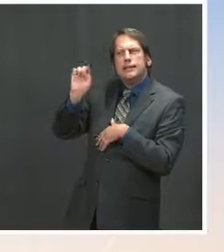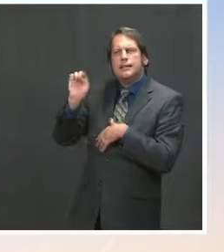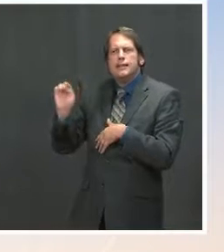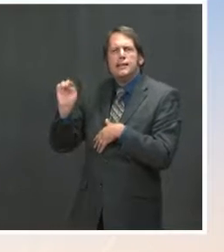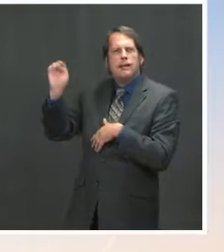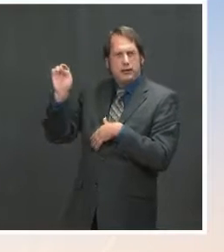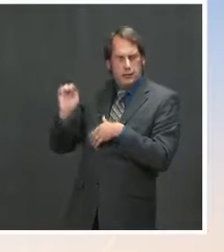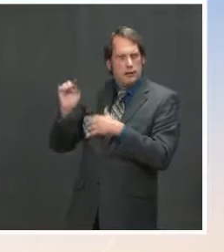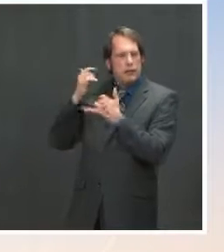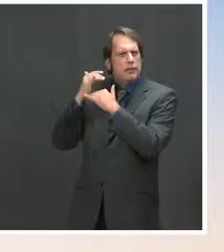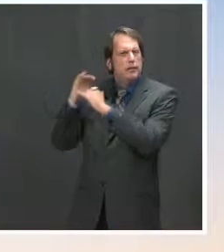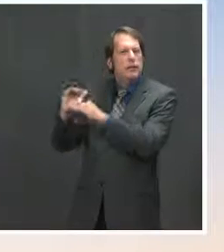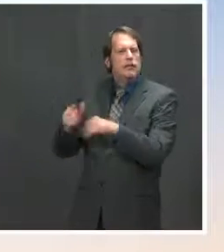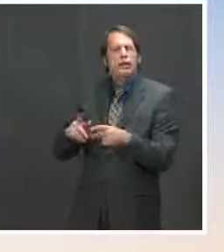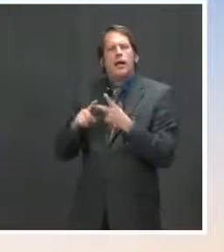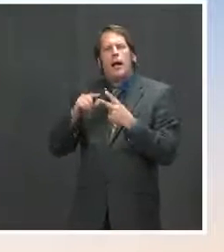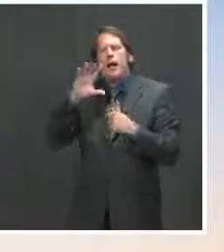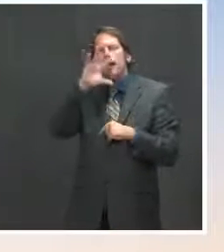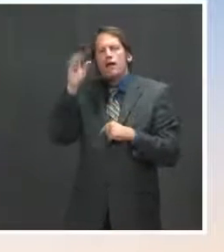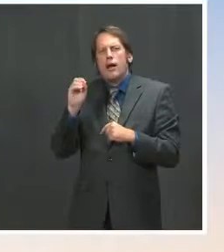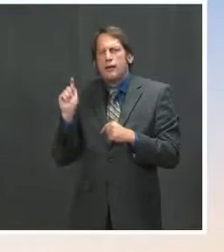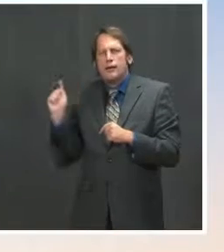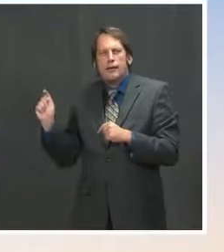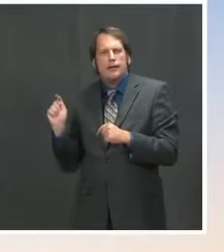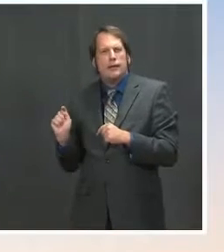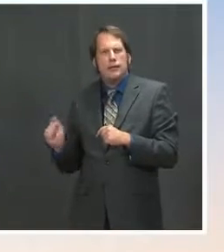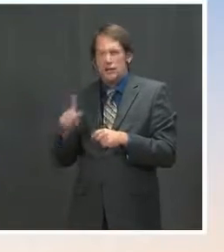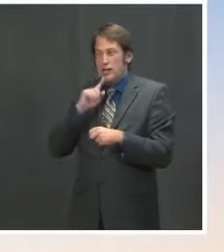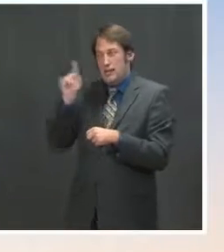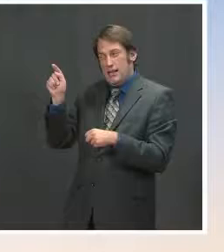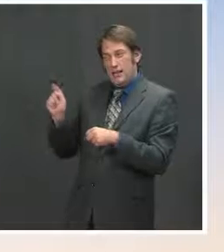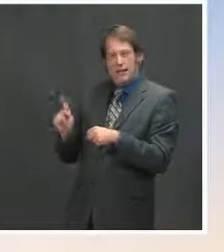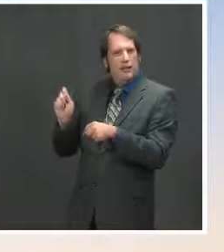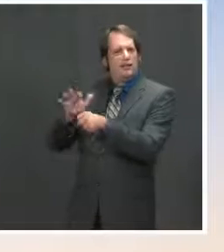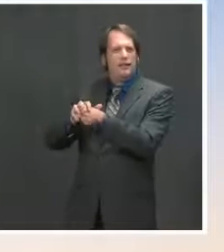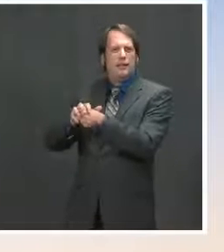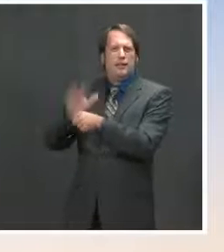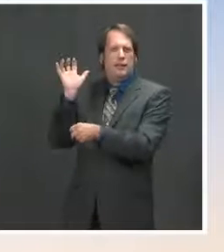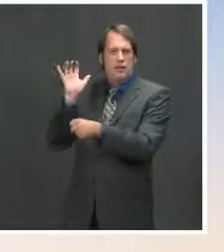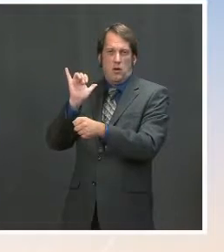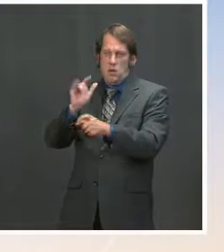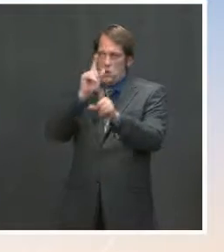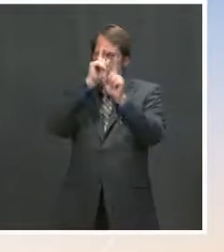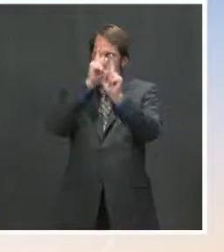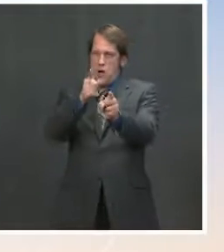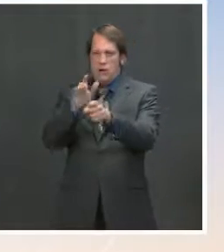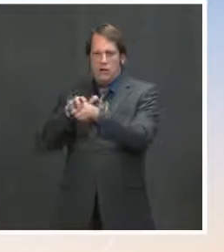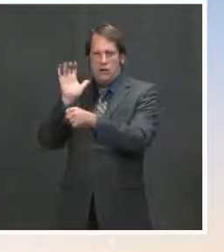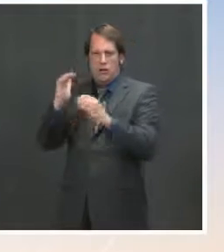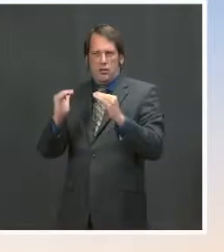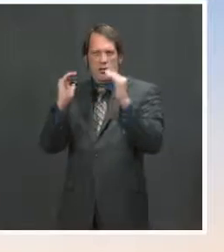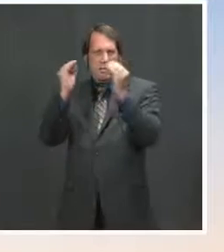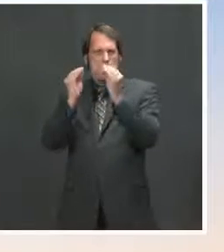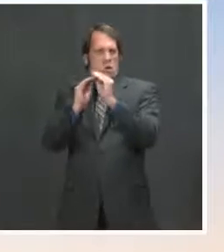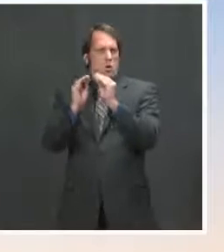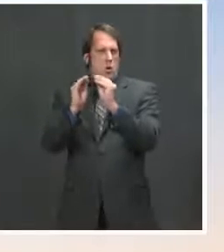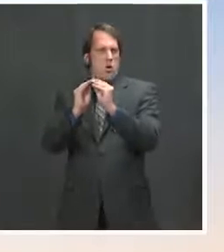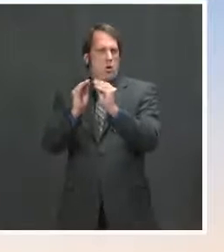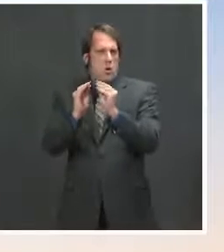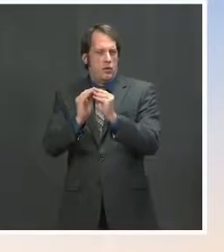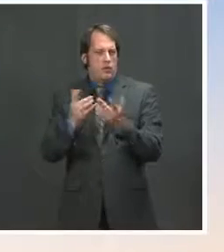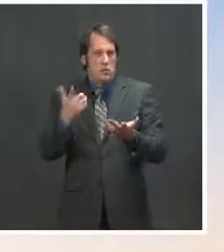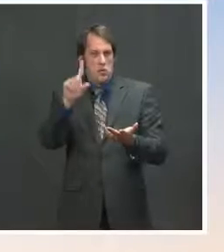and Africa, we needed to go big and have a bold goal. And so that's why we set the 125,000